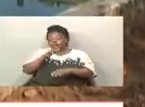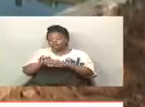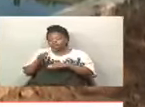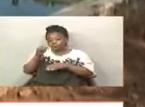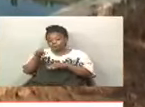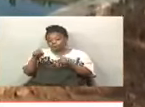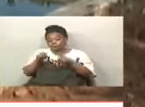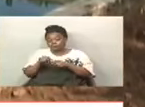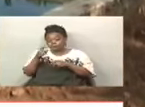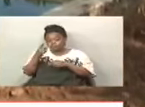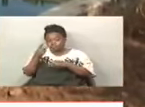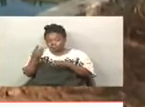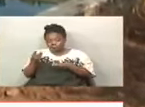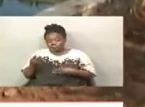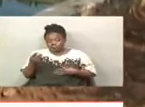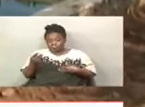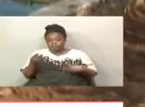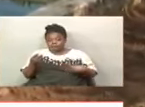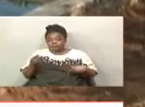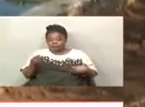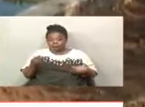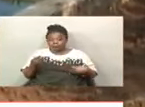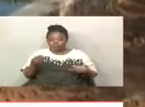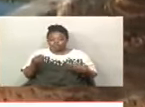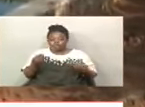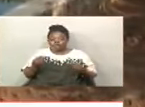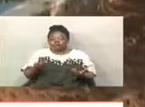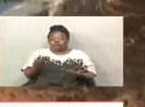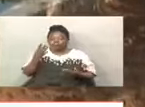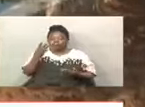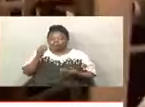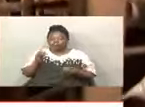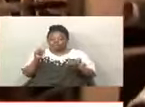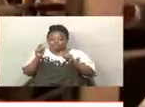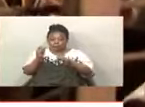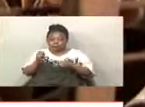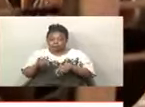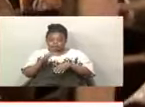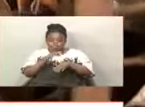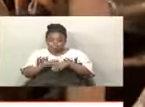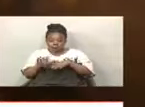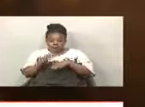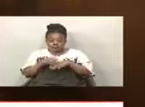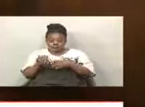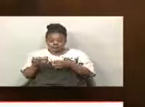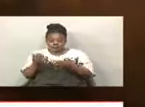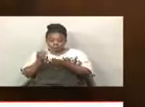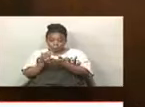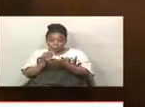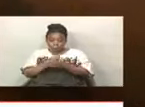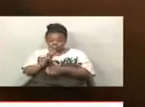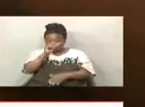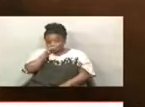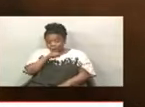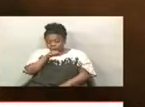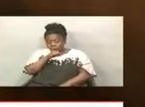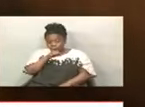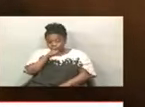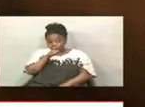z'ettaka 2, emizinga gy'enjuki 40, n'okulima ennaanansi. Because the pig are according to me,